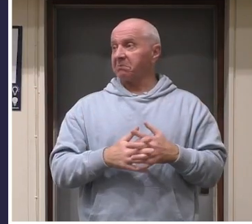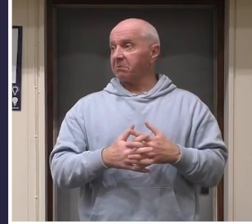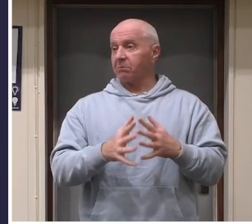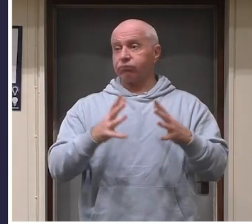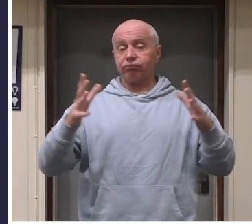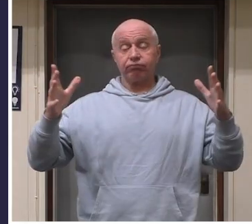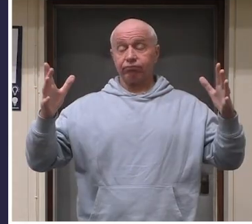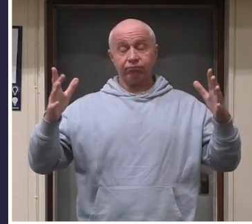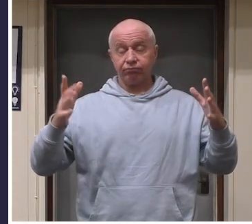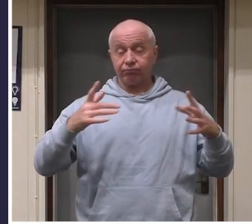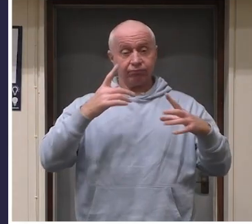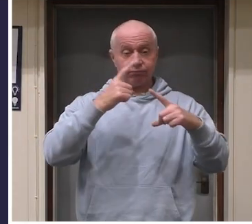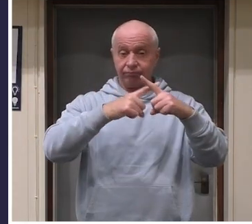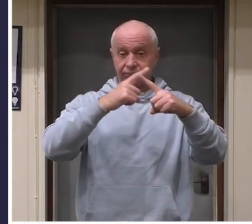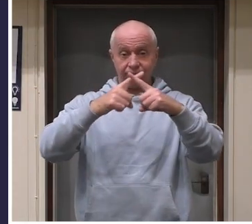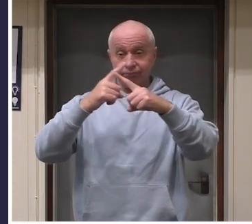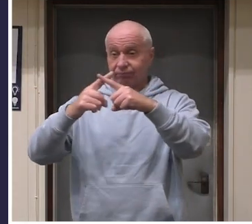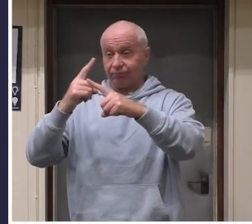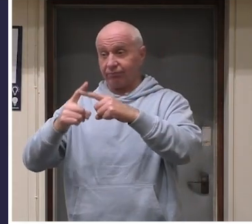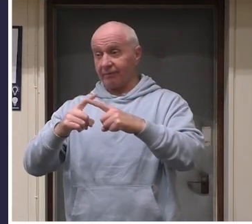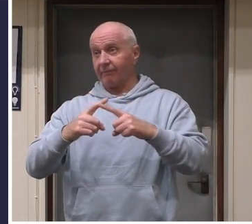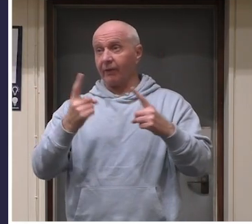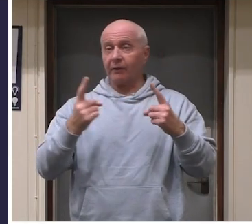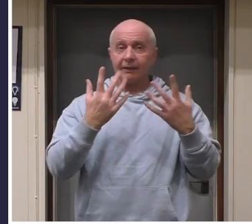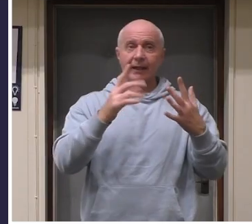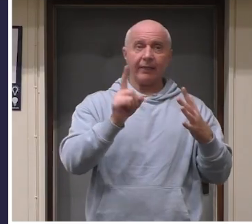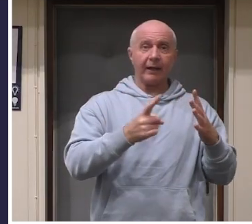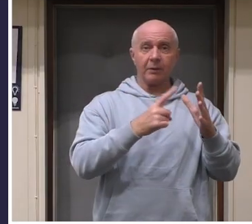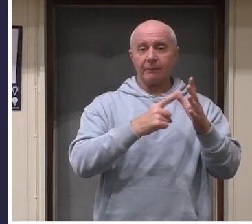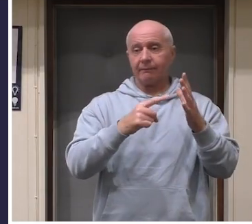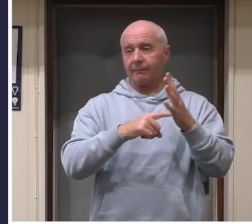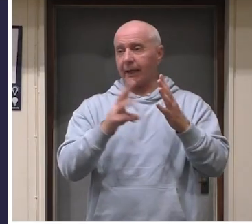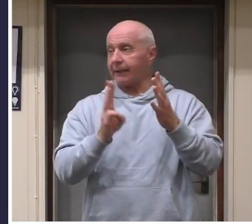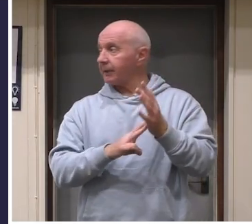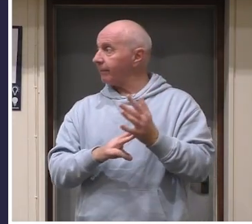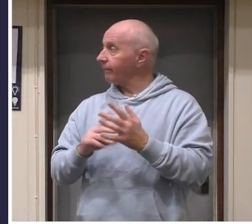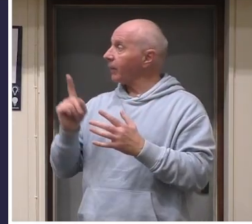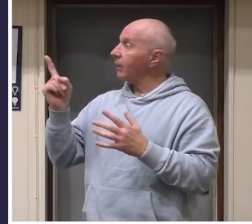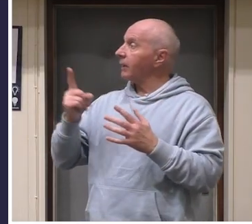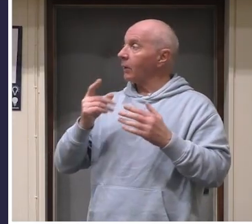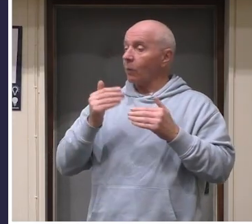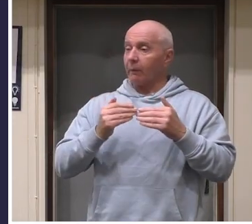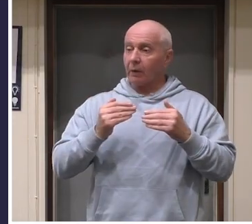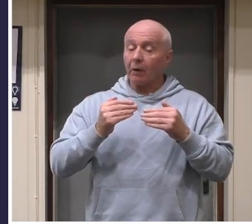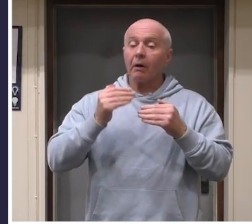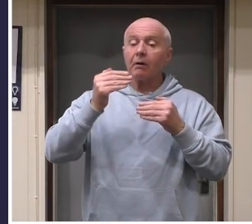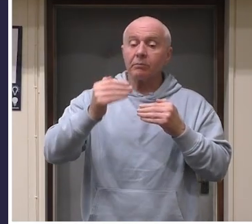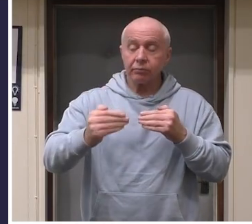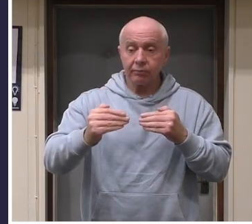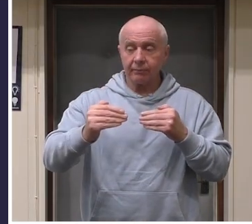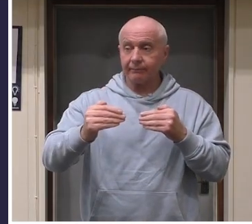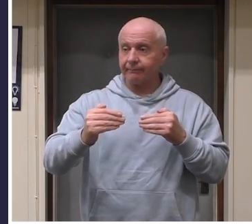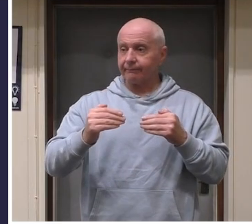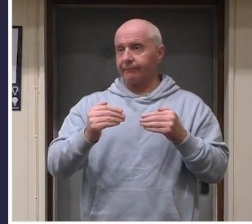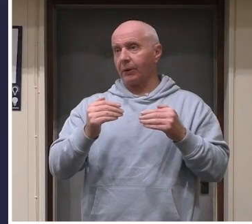of magnitude heavier than 10,000 atoms. So we want to go not a small step, but a decent step ahead